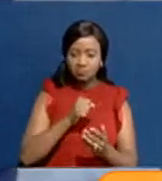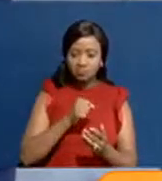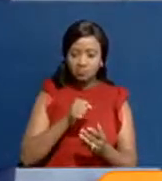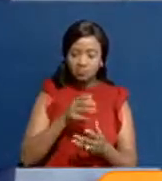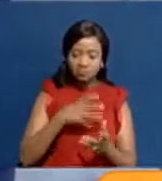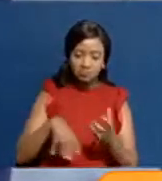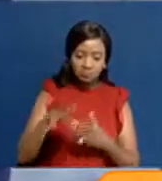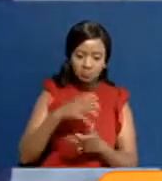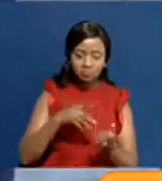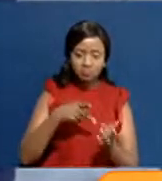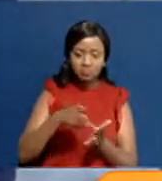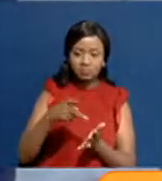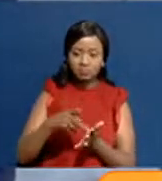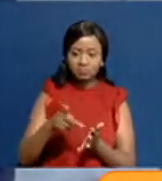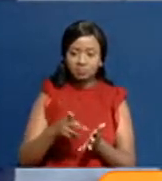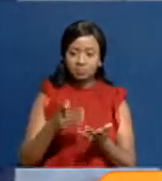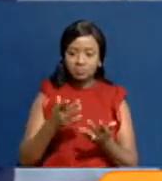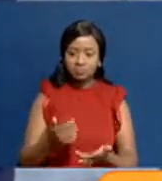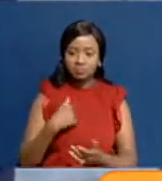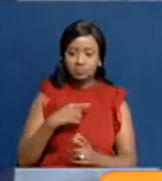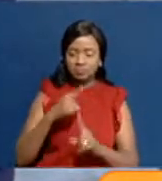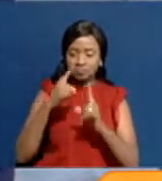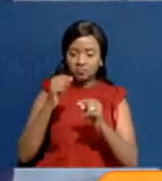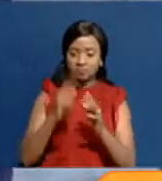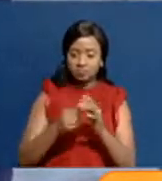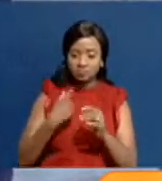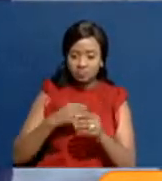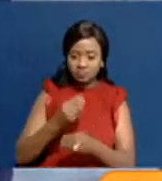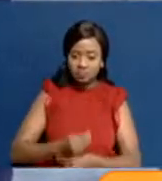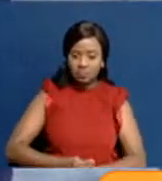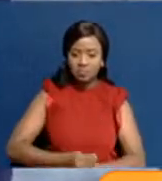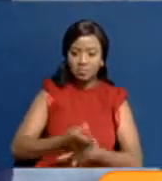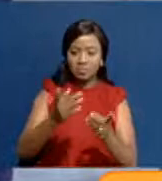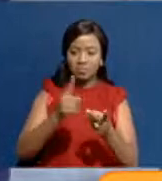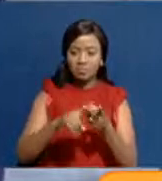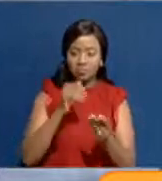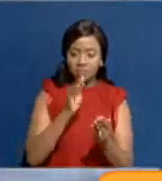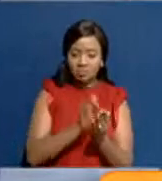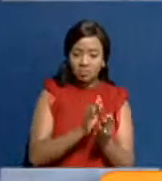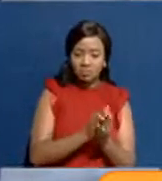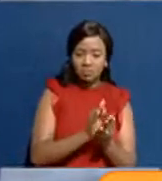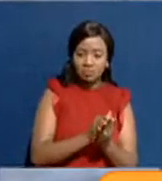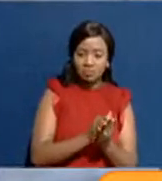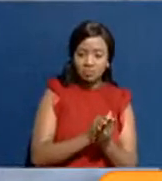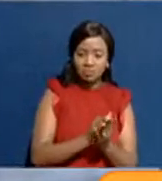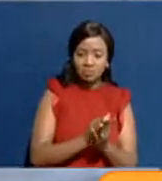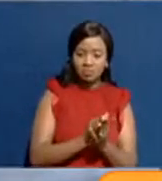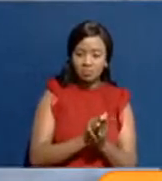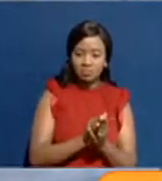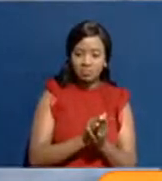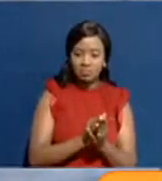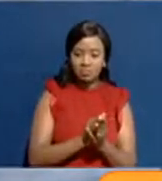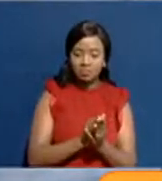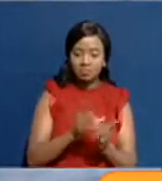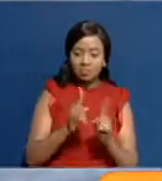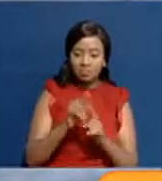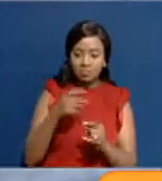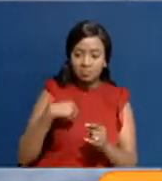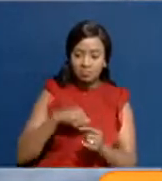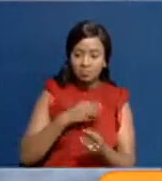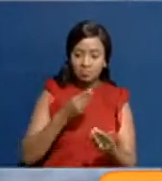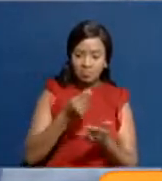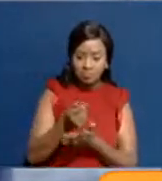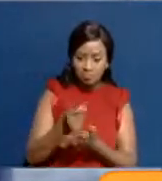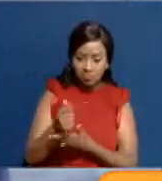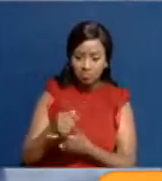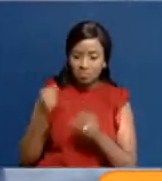we are saying we are doing the distribution, we are doing the warehousing, the bit of the procurement, we have agreed with